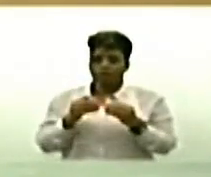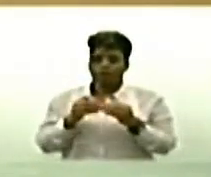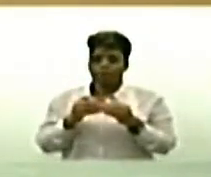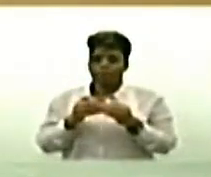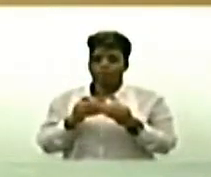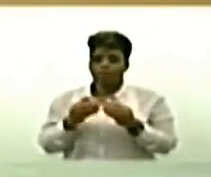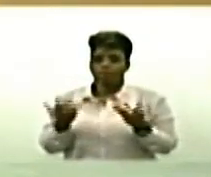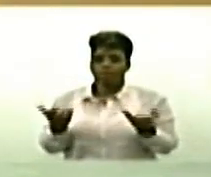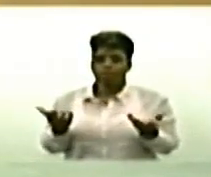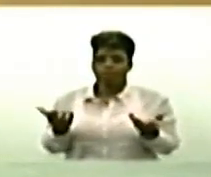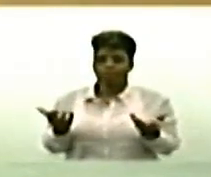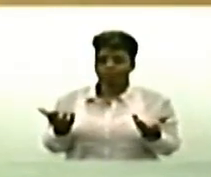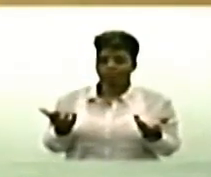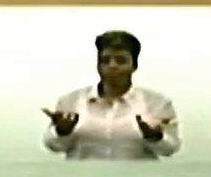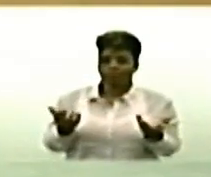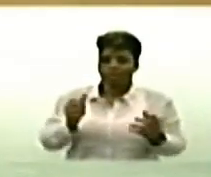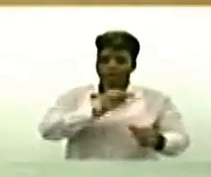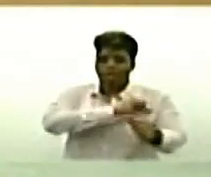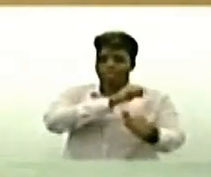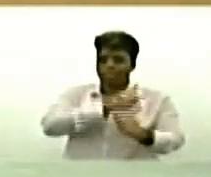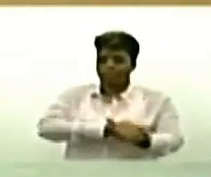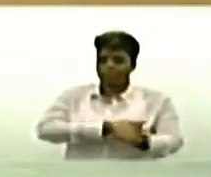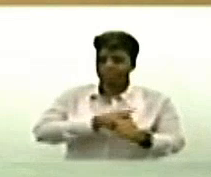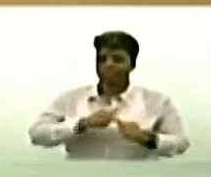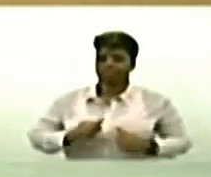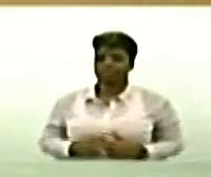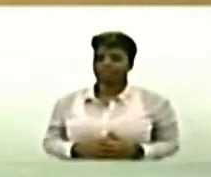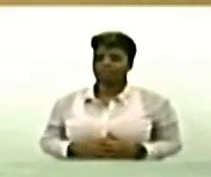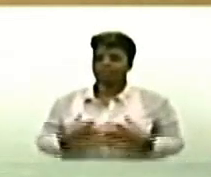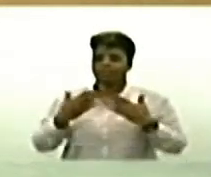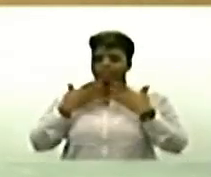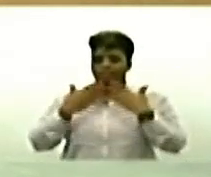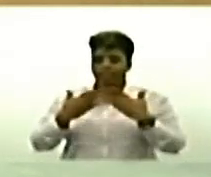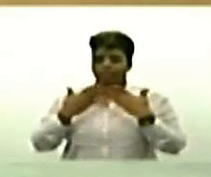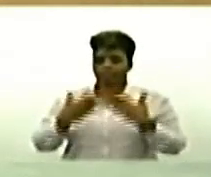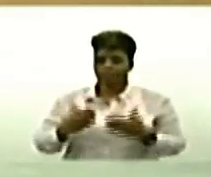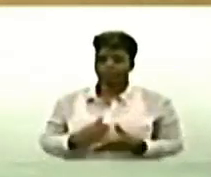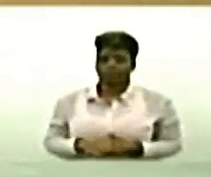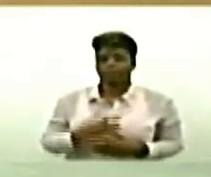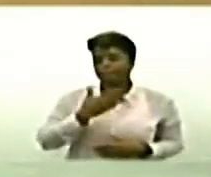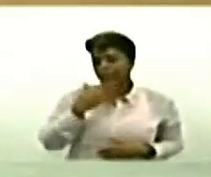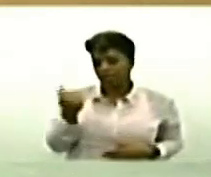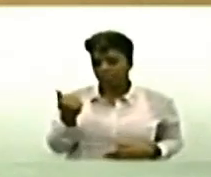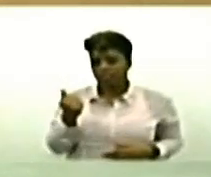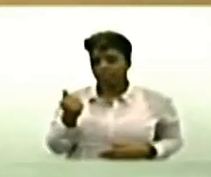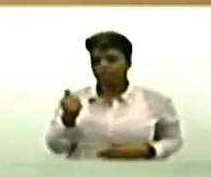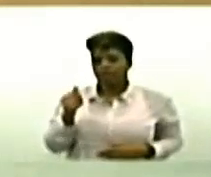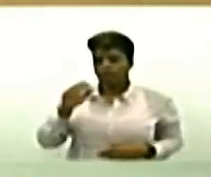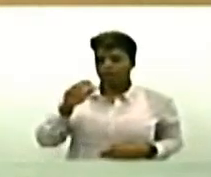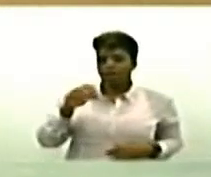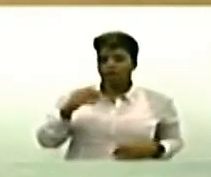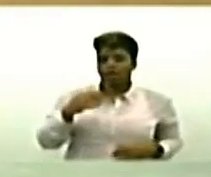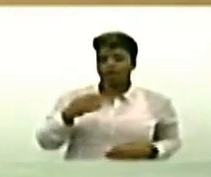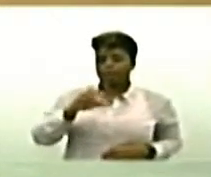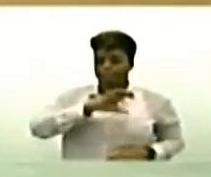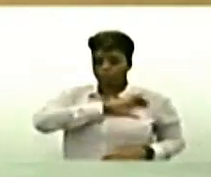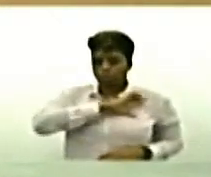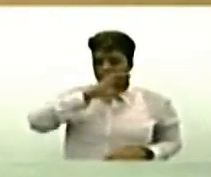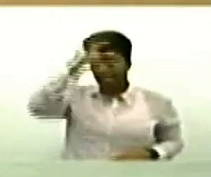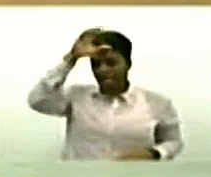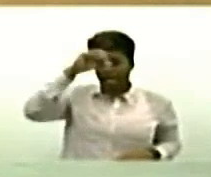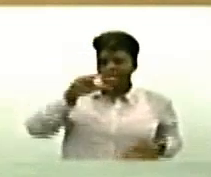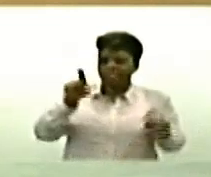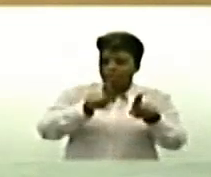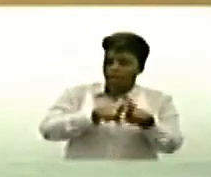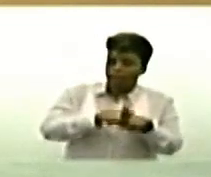oomph. Authority, thank you, Ron. Authority rather than the baseball cap. I just